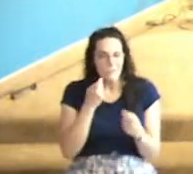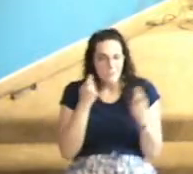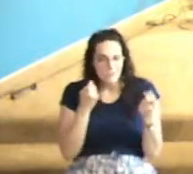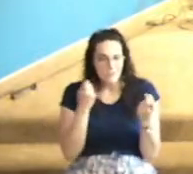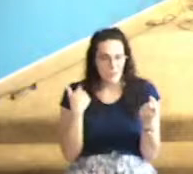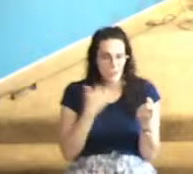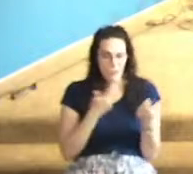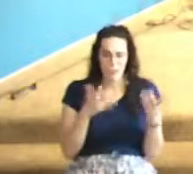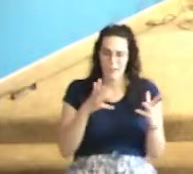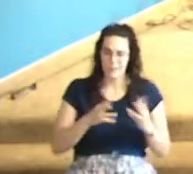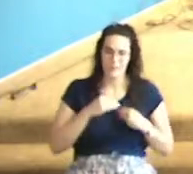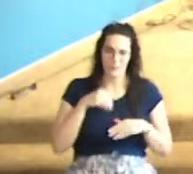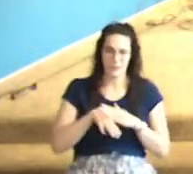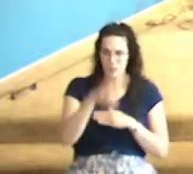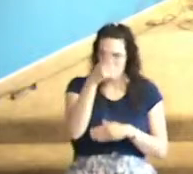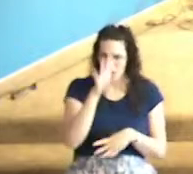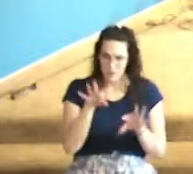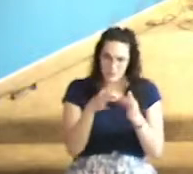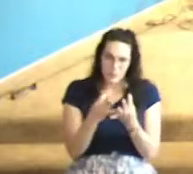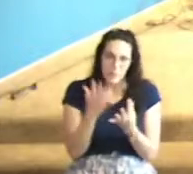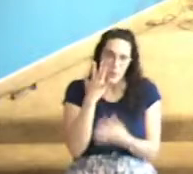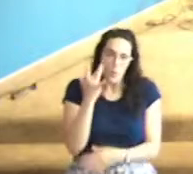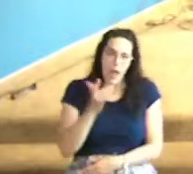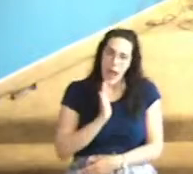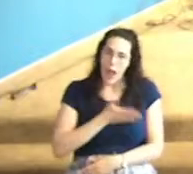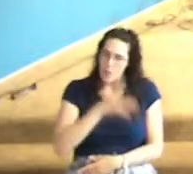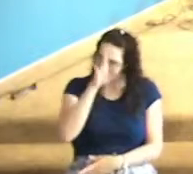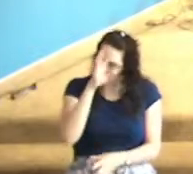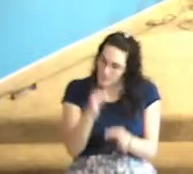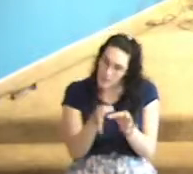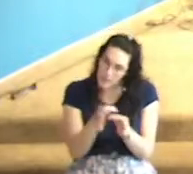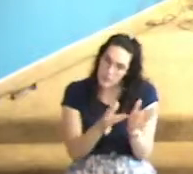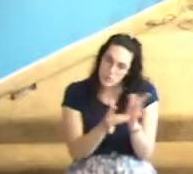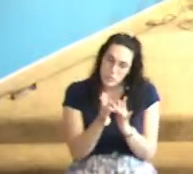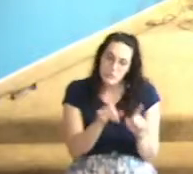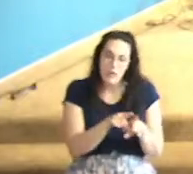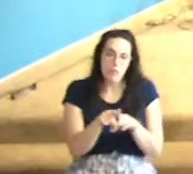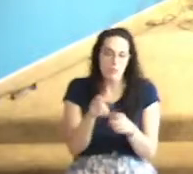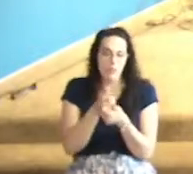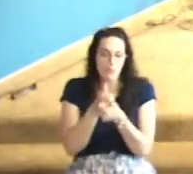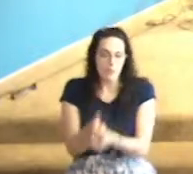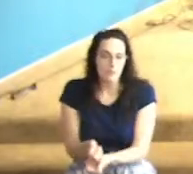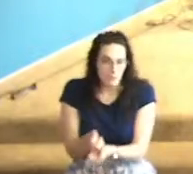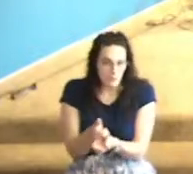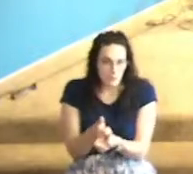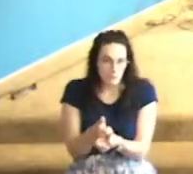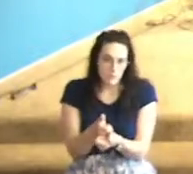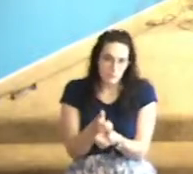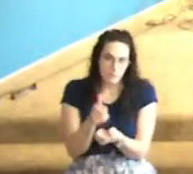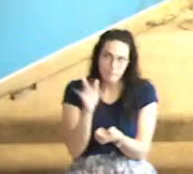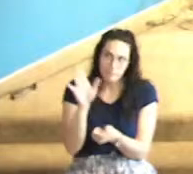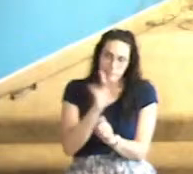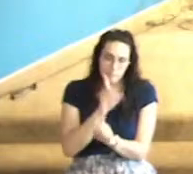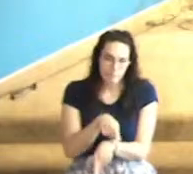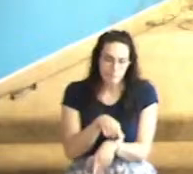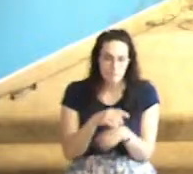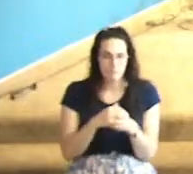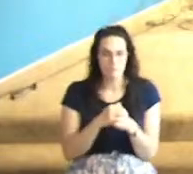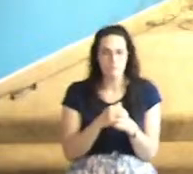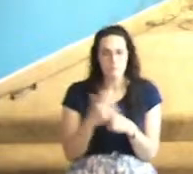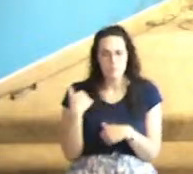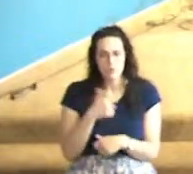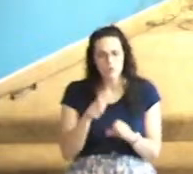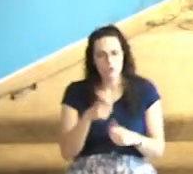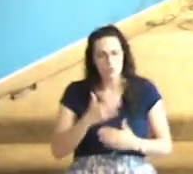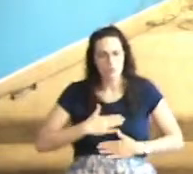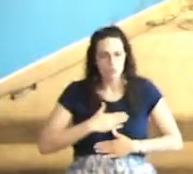the family of God because of our faith in Jesus and our obedience to the word. Let us rejoice in our salvation as we